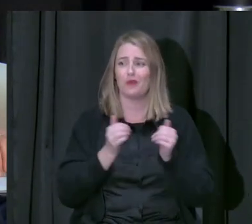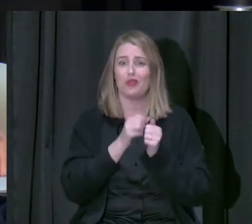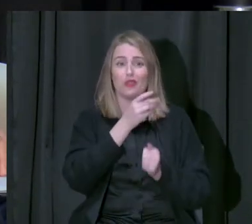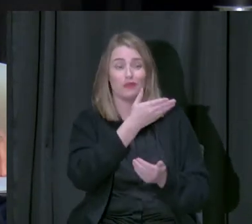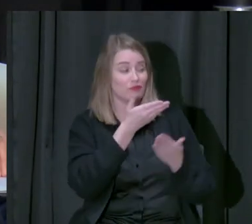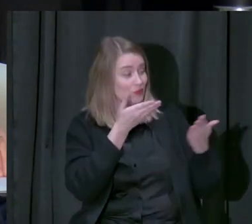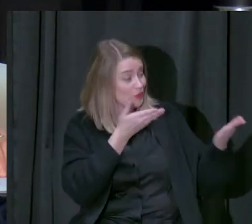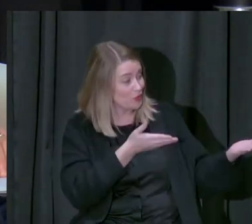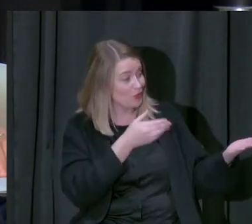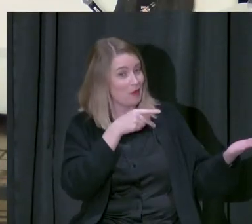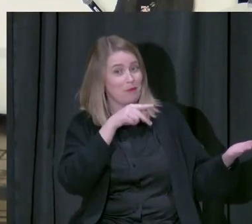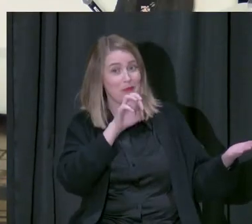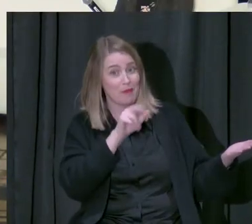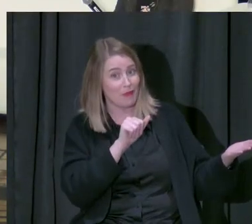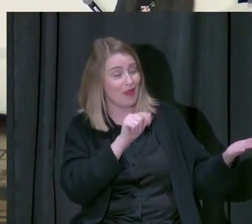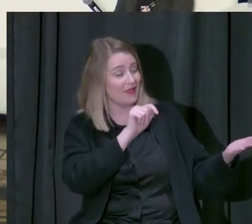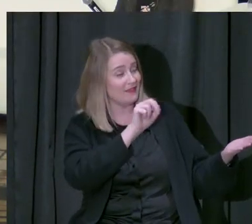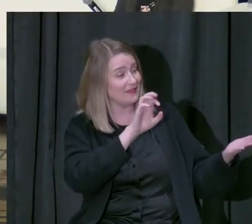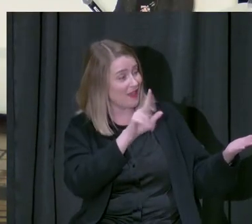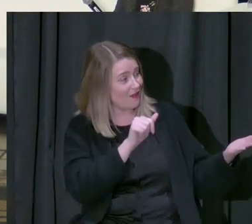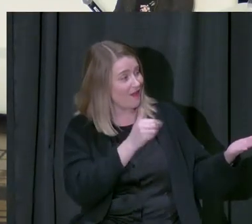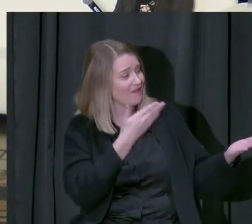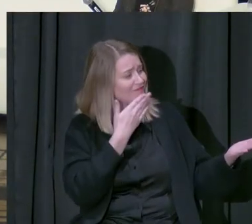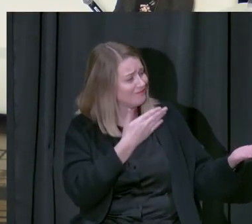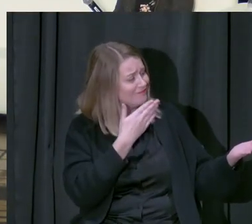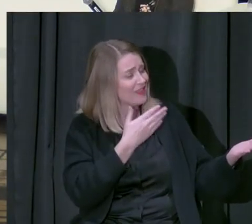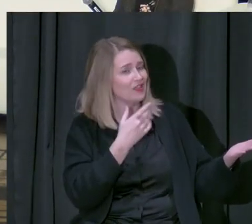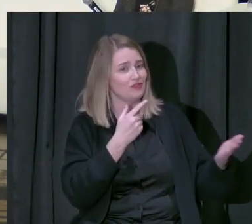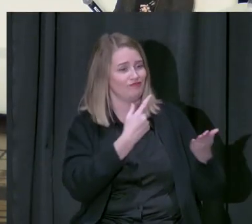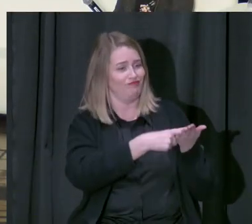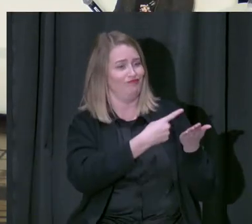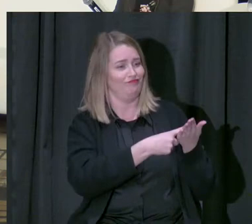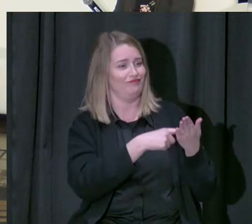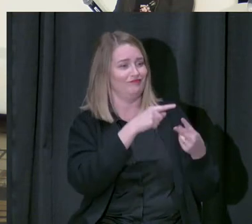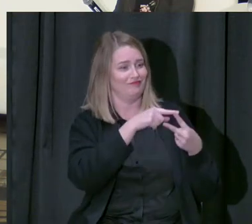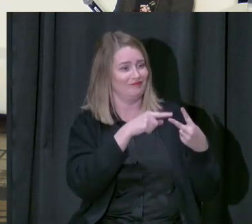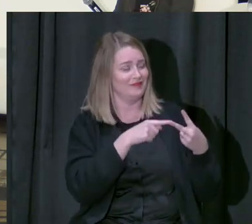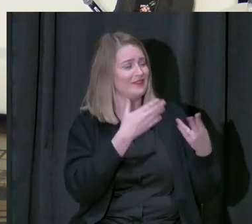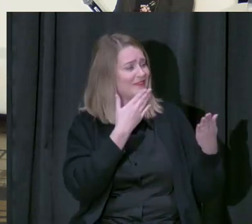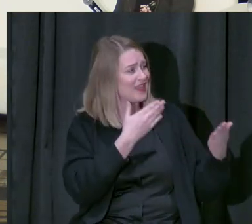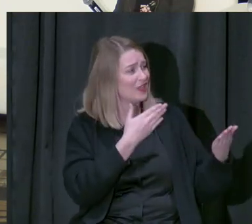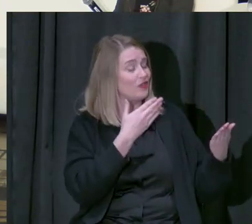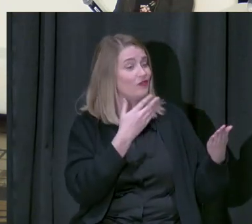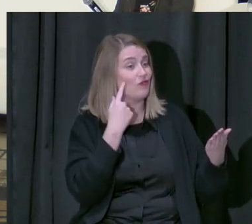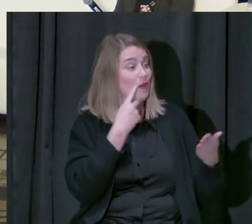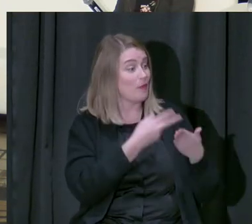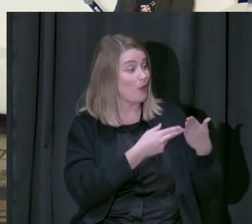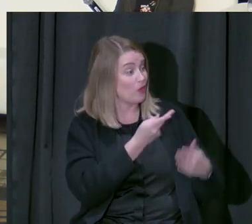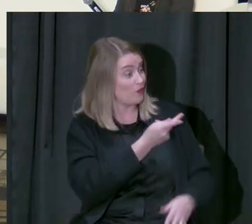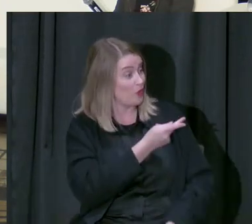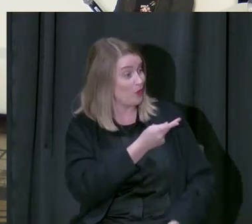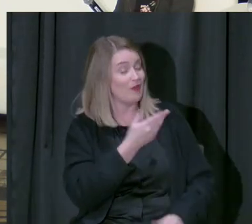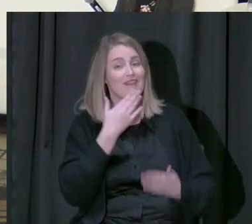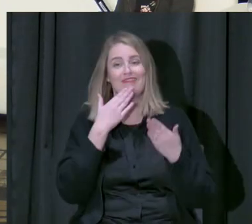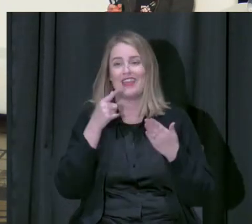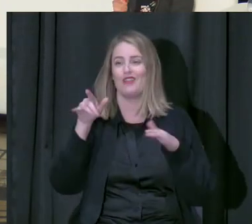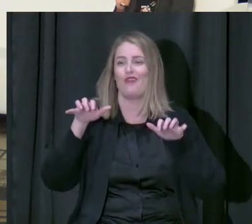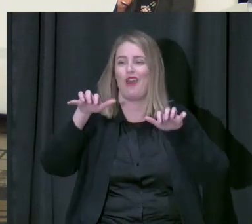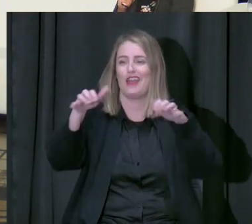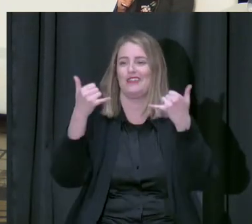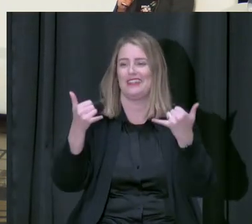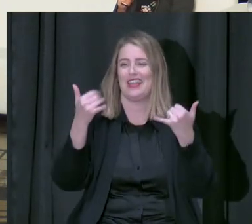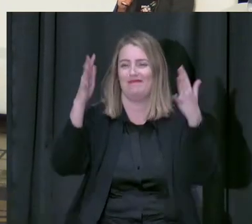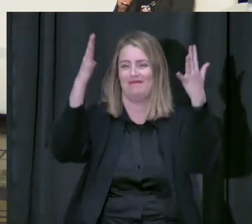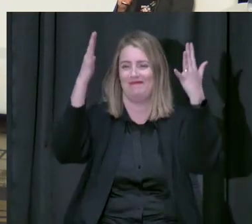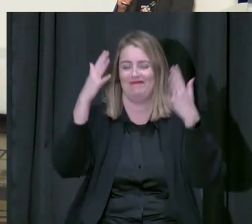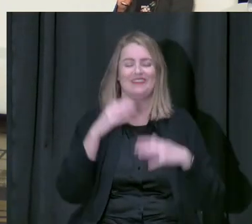Pamra and Tara, to discuss the accessibility of Kindle and Prime Video. I want to say thank you to both of you, and thank you to our audience today.